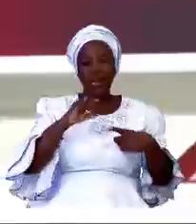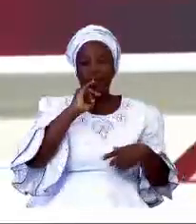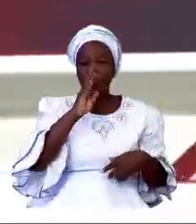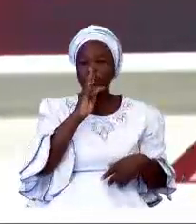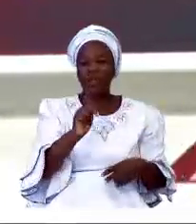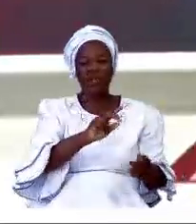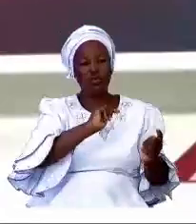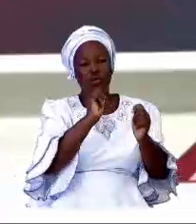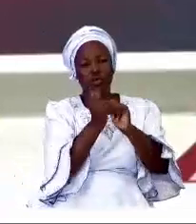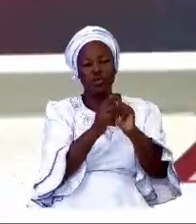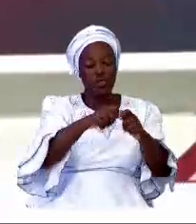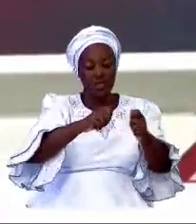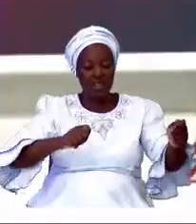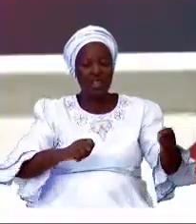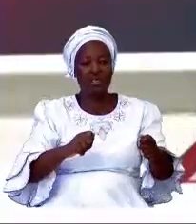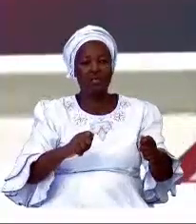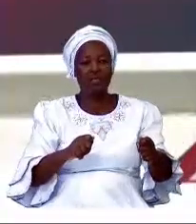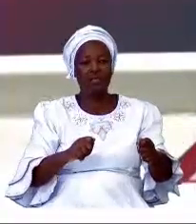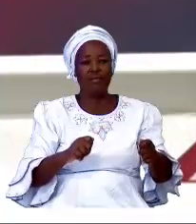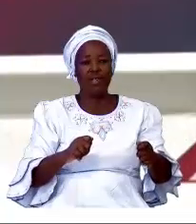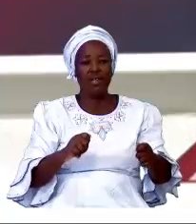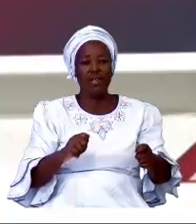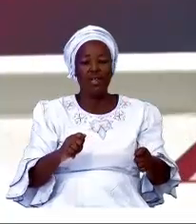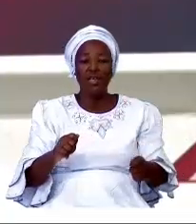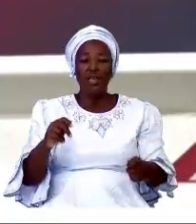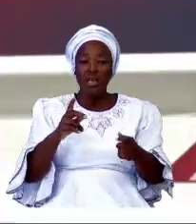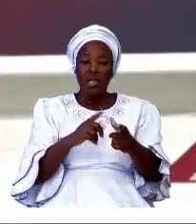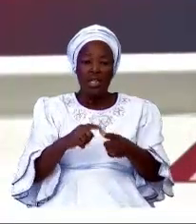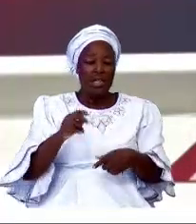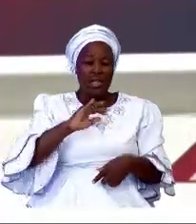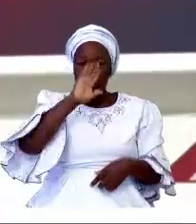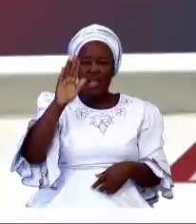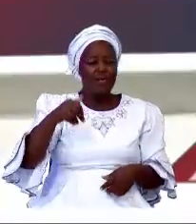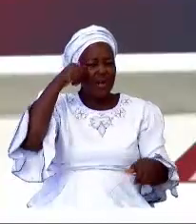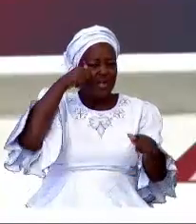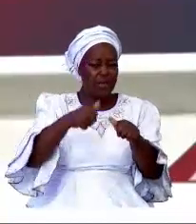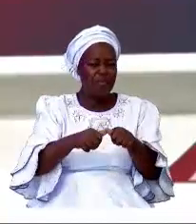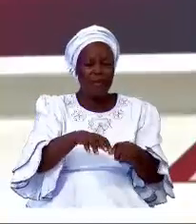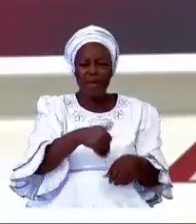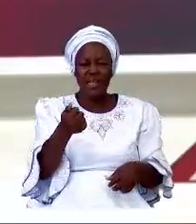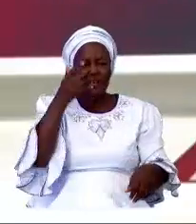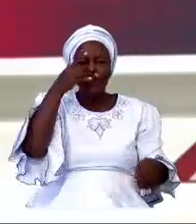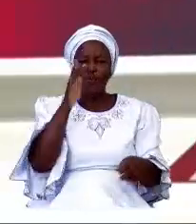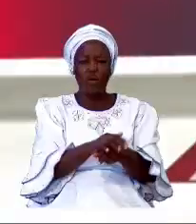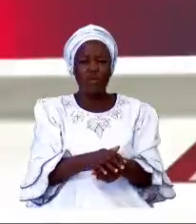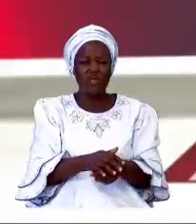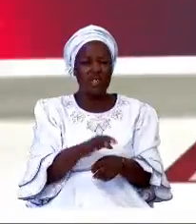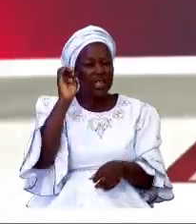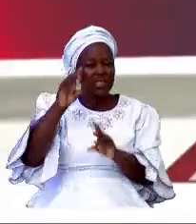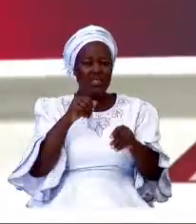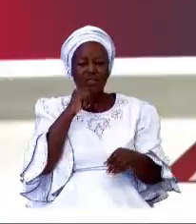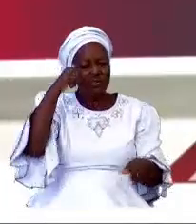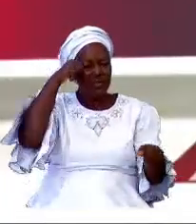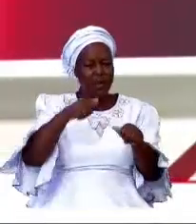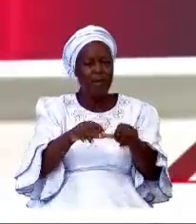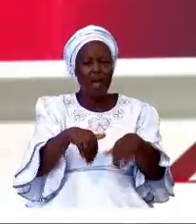felt, my life is being torn apart. He didn't remember any